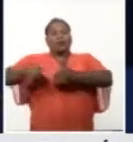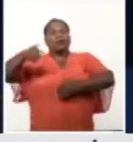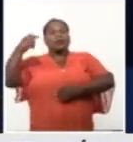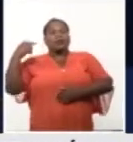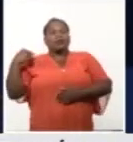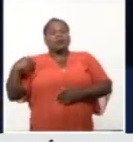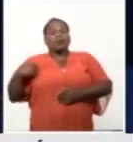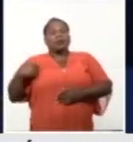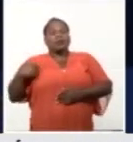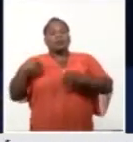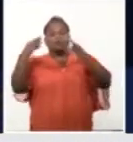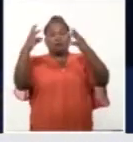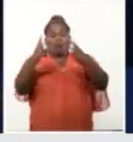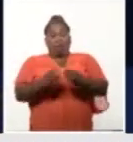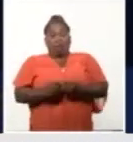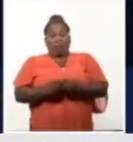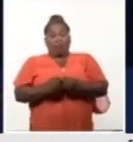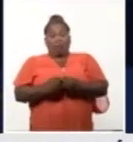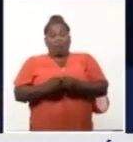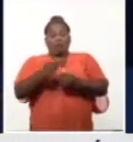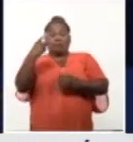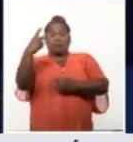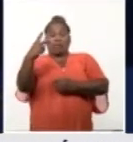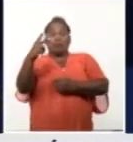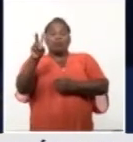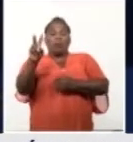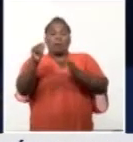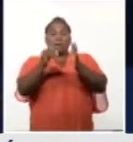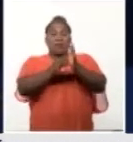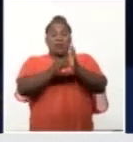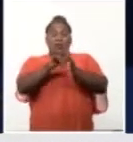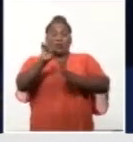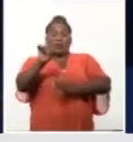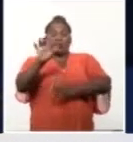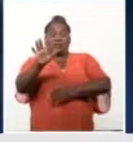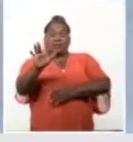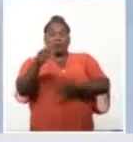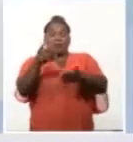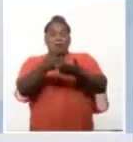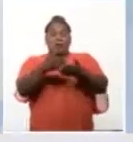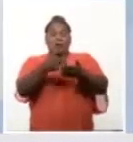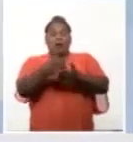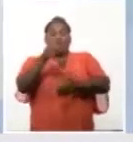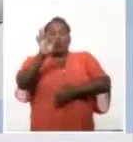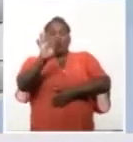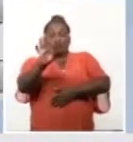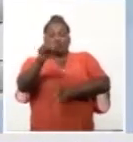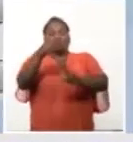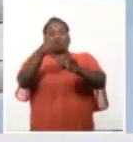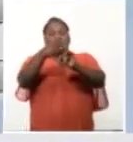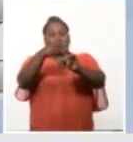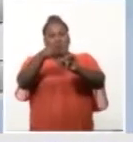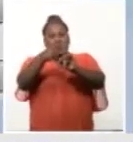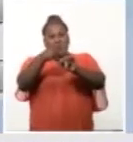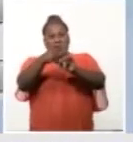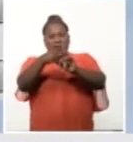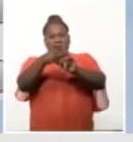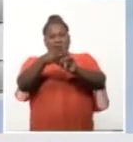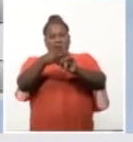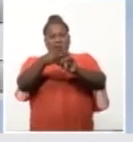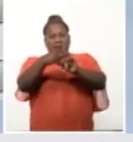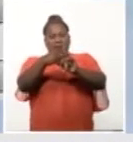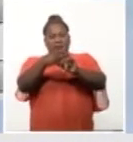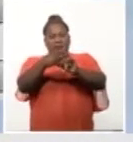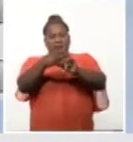were processed yesterday. As a result of the study of these 2,095 samples,